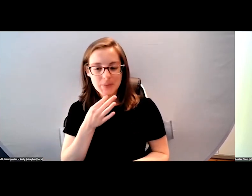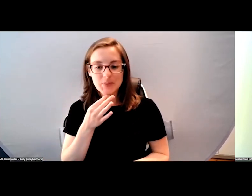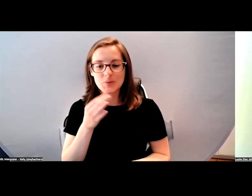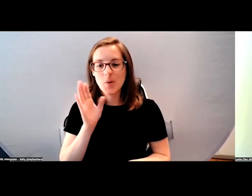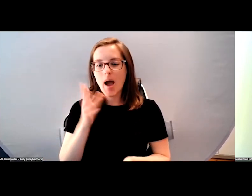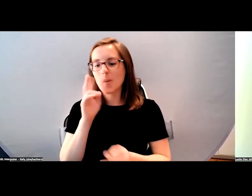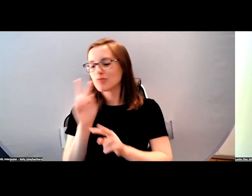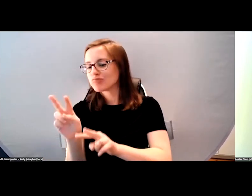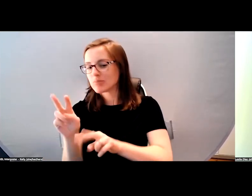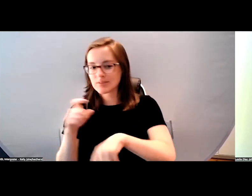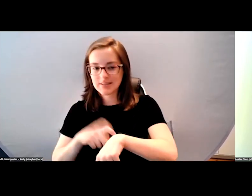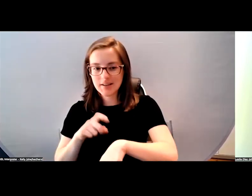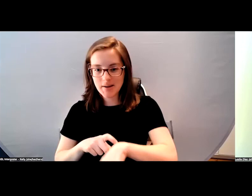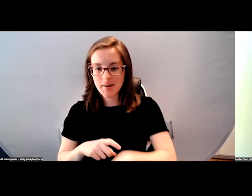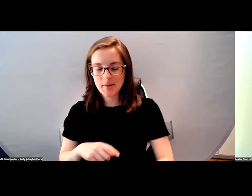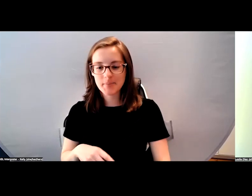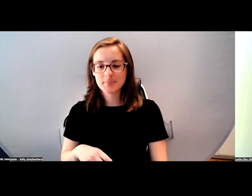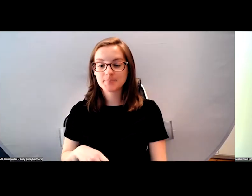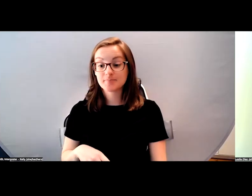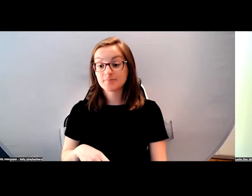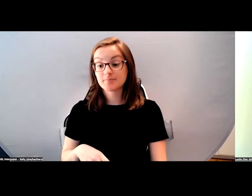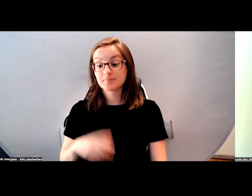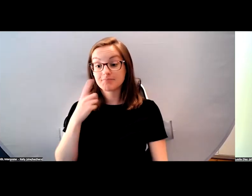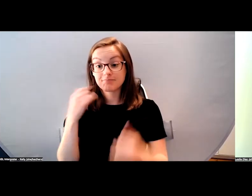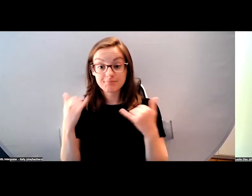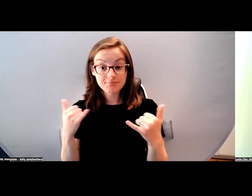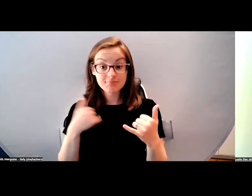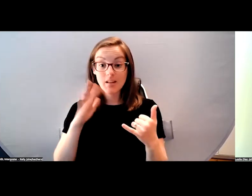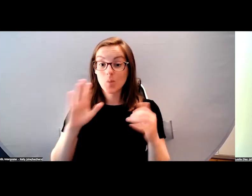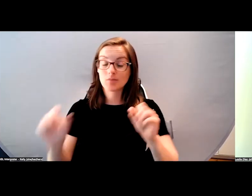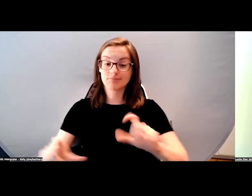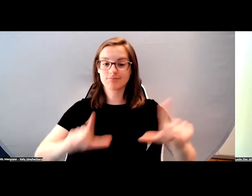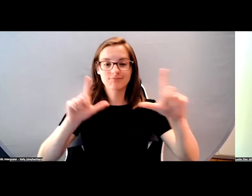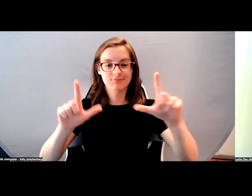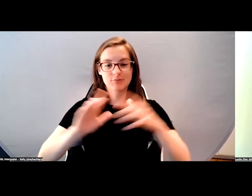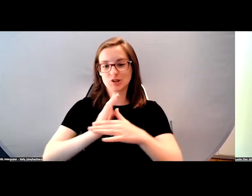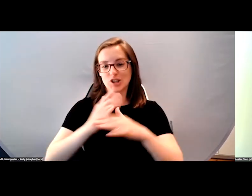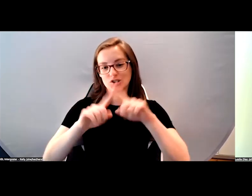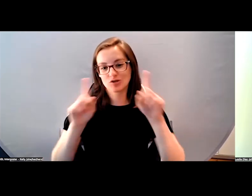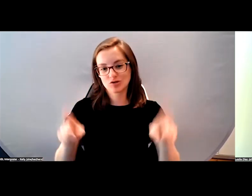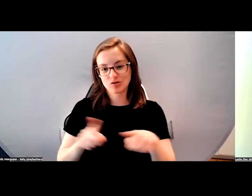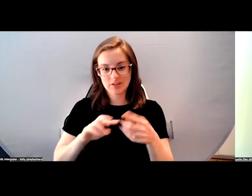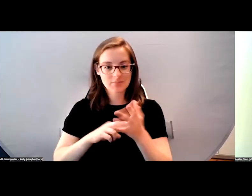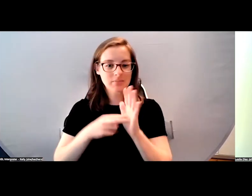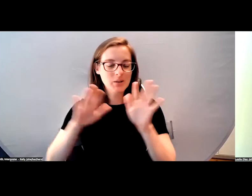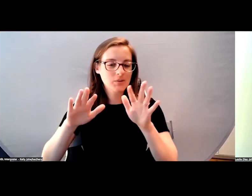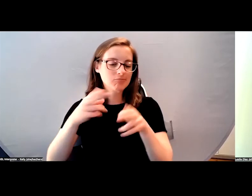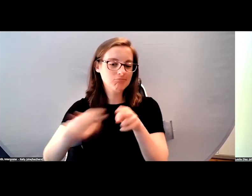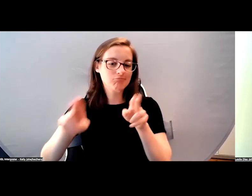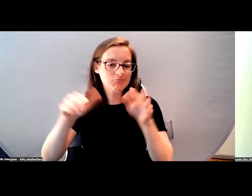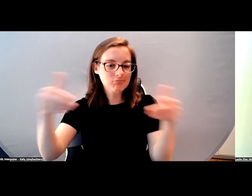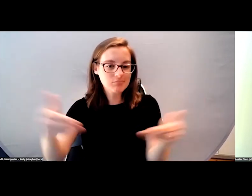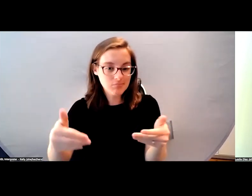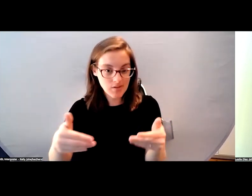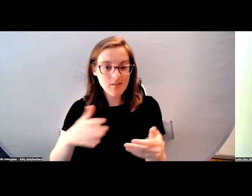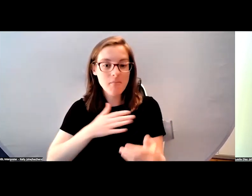eye out then for time. For now, I'll just get started on sharing my screen so that I can go through a quick introduction of my ombudsman, and then we